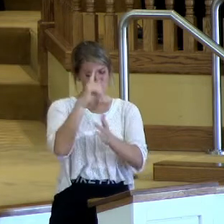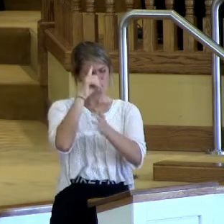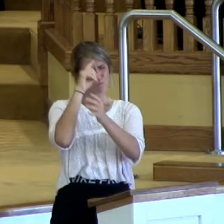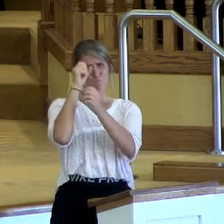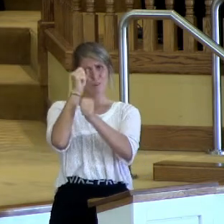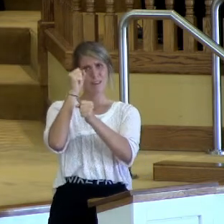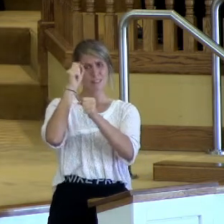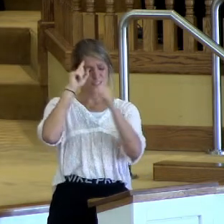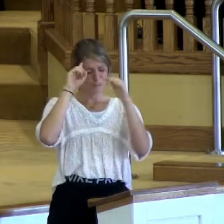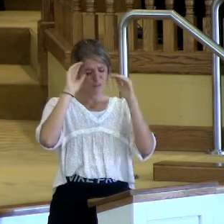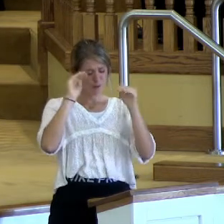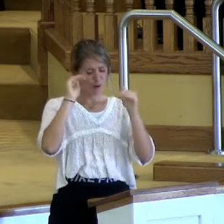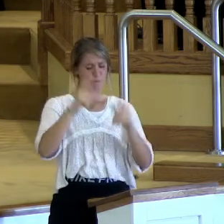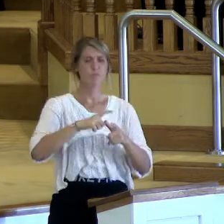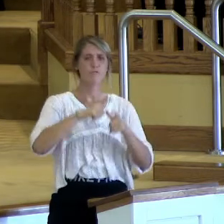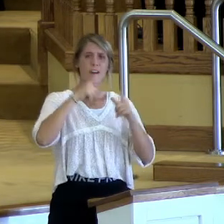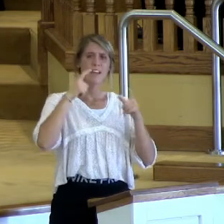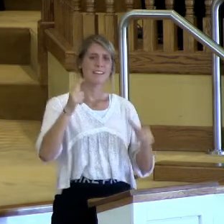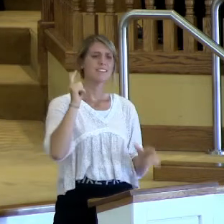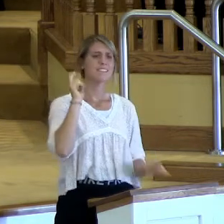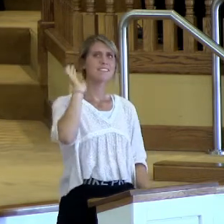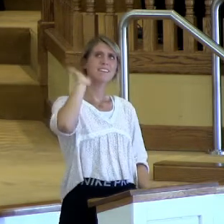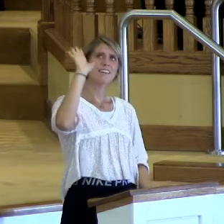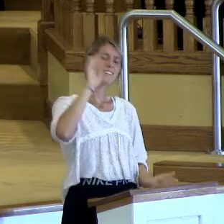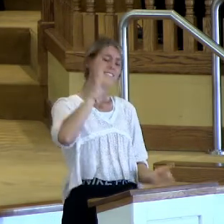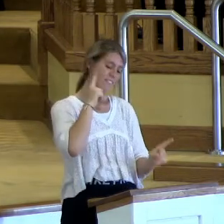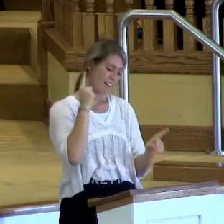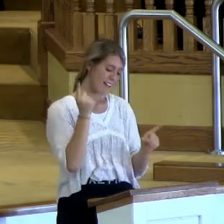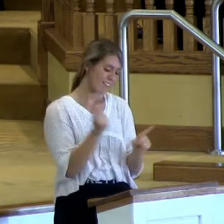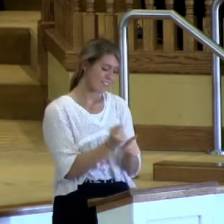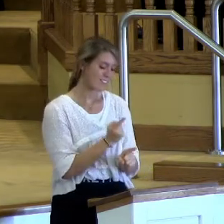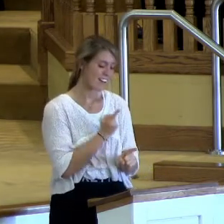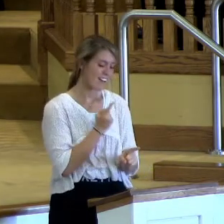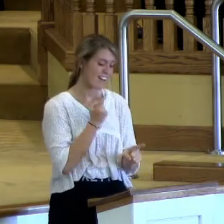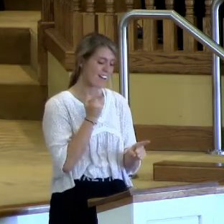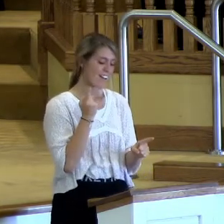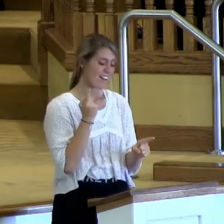Trust in him, hope in him, great is his